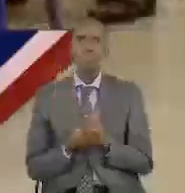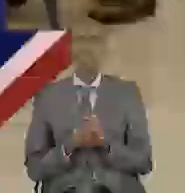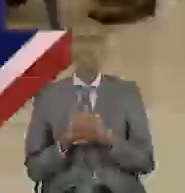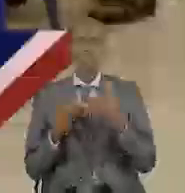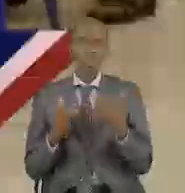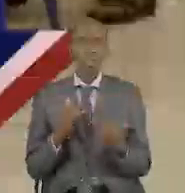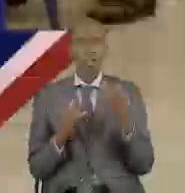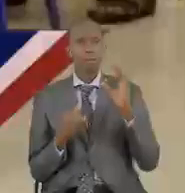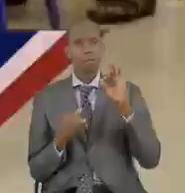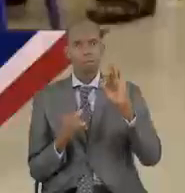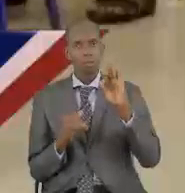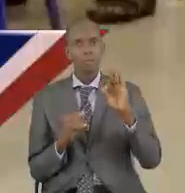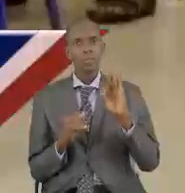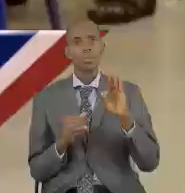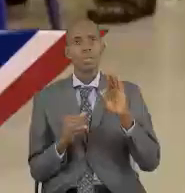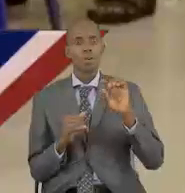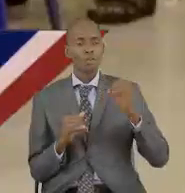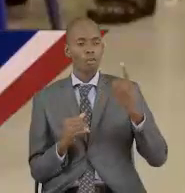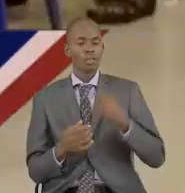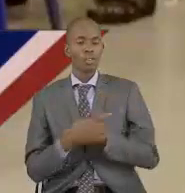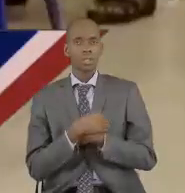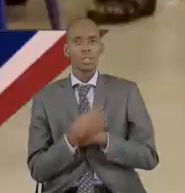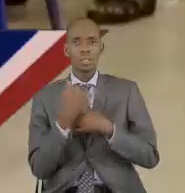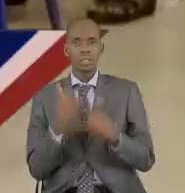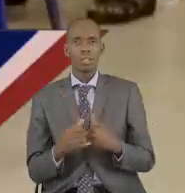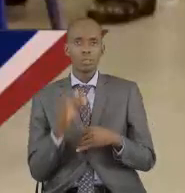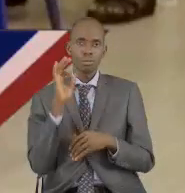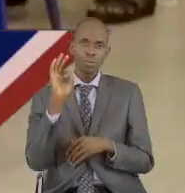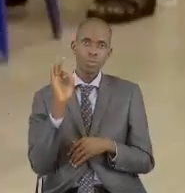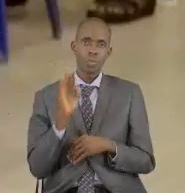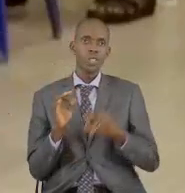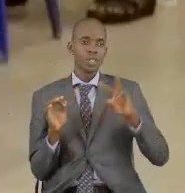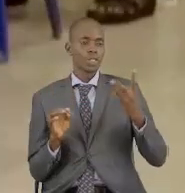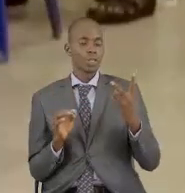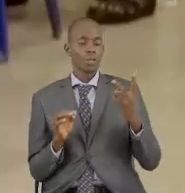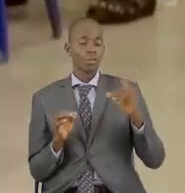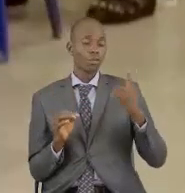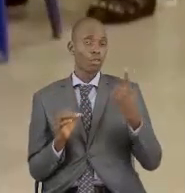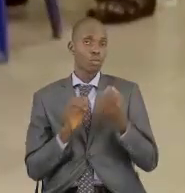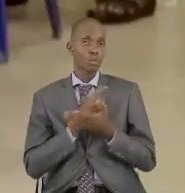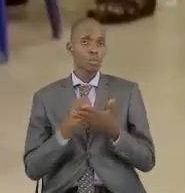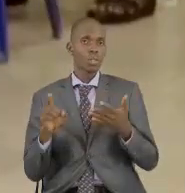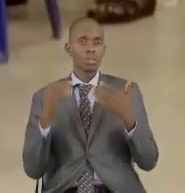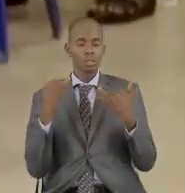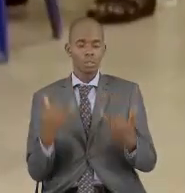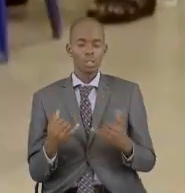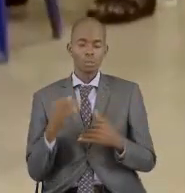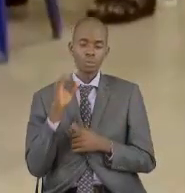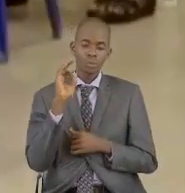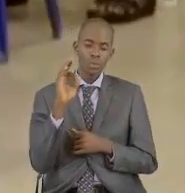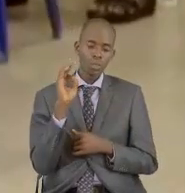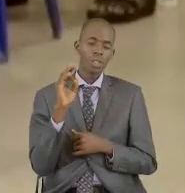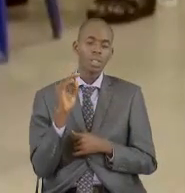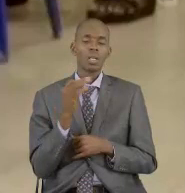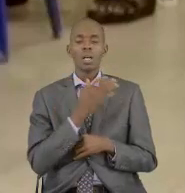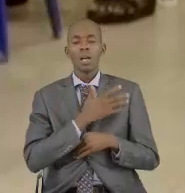preacheth. First day, now preacheth. First week, now preacheth. And then the